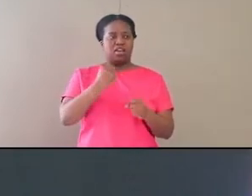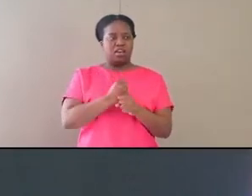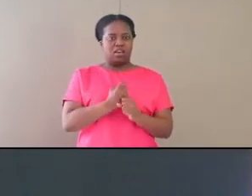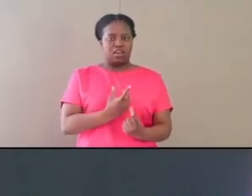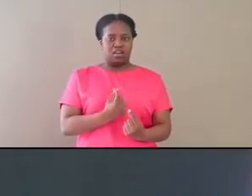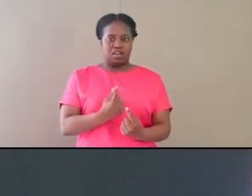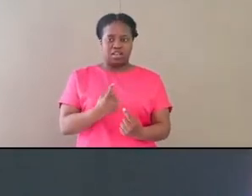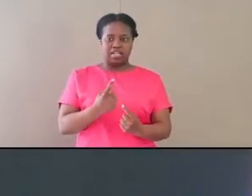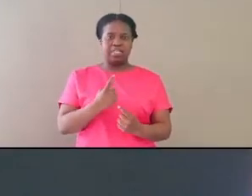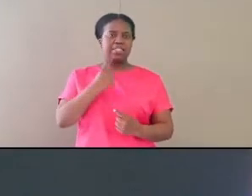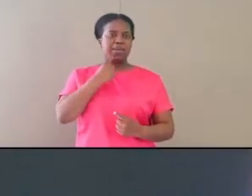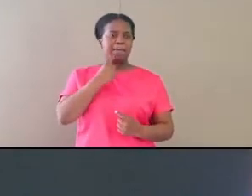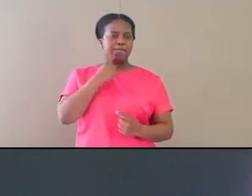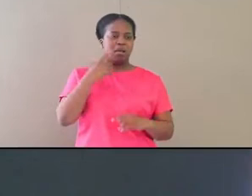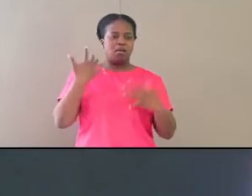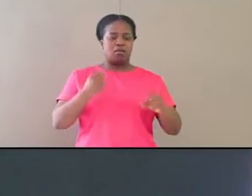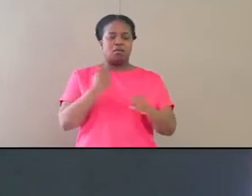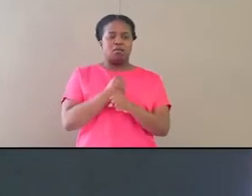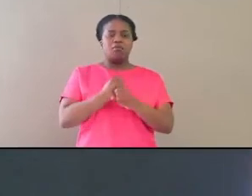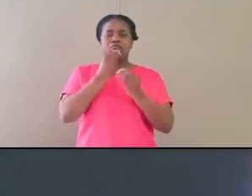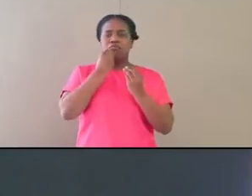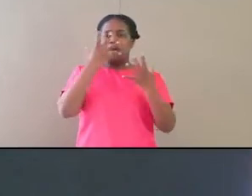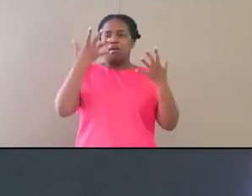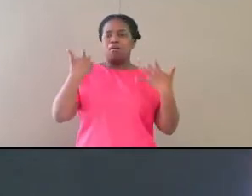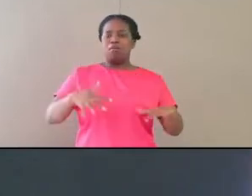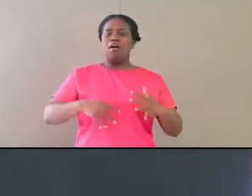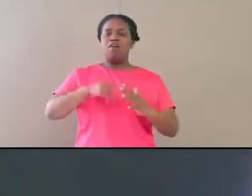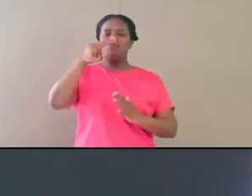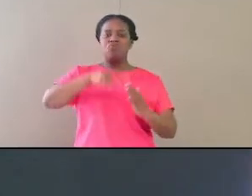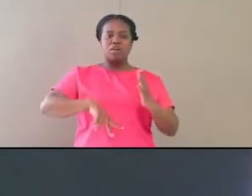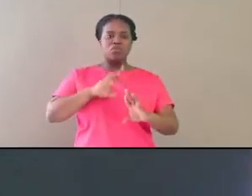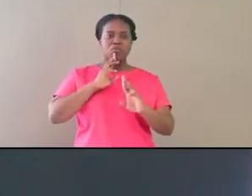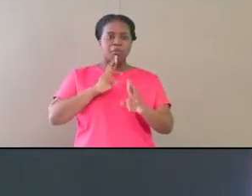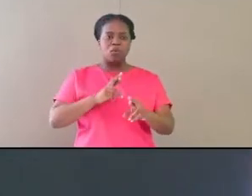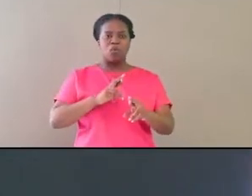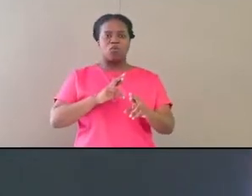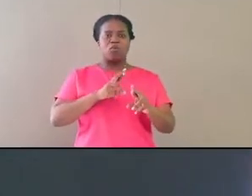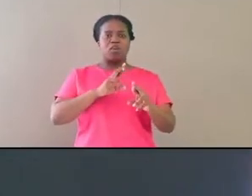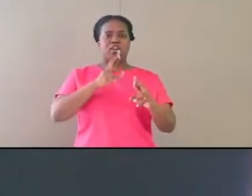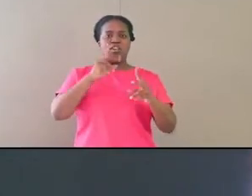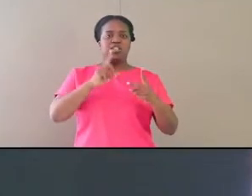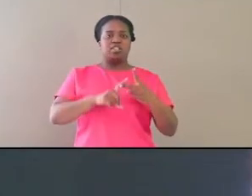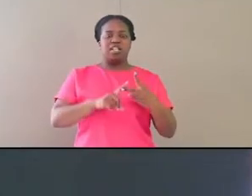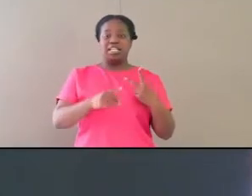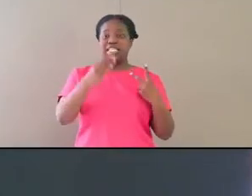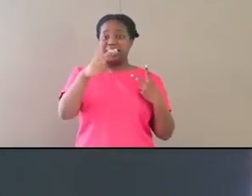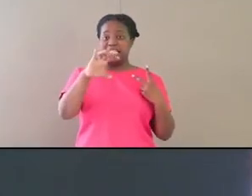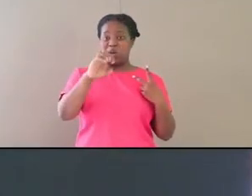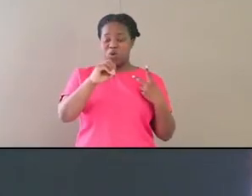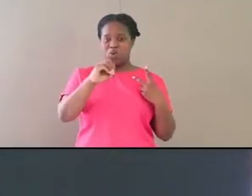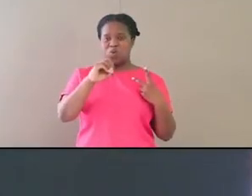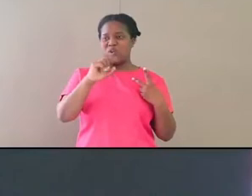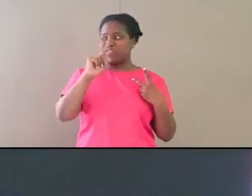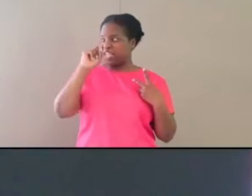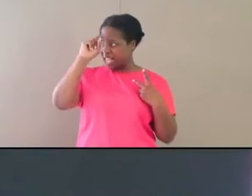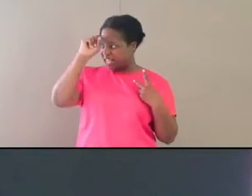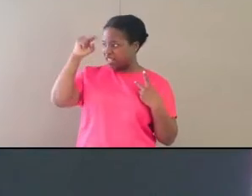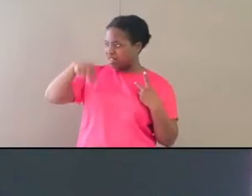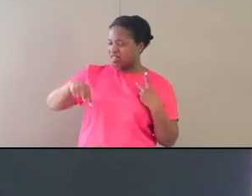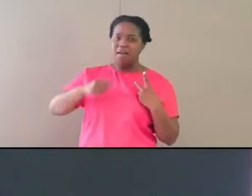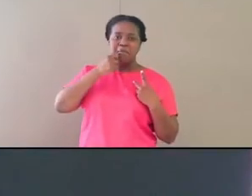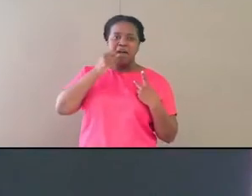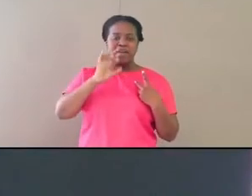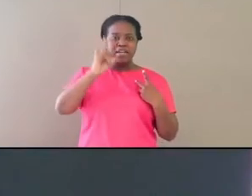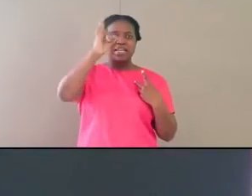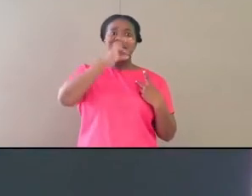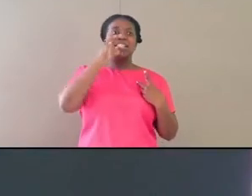just simply outstanding. I read the report and as the CEO of the Nelson Mandela Foundation suggested, it